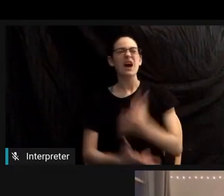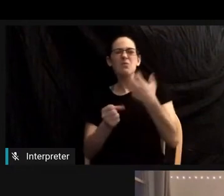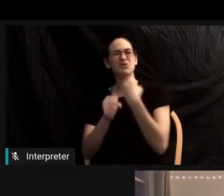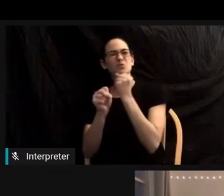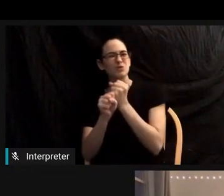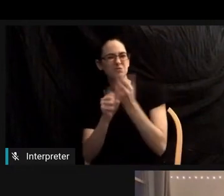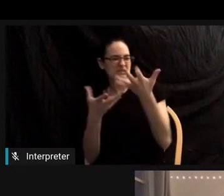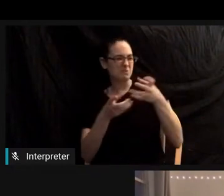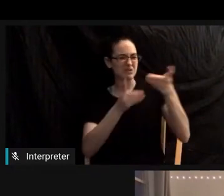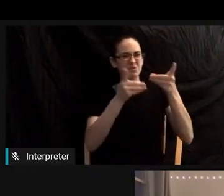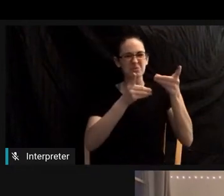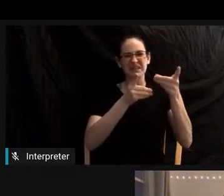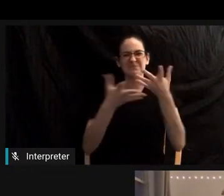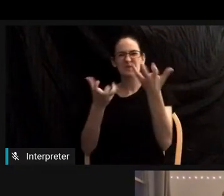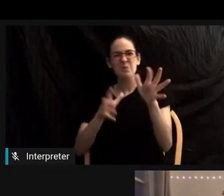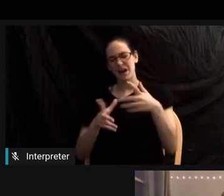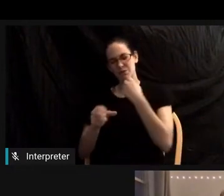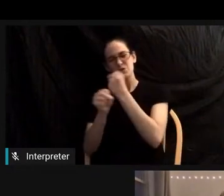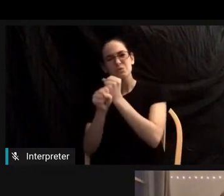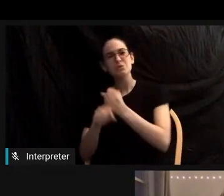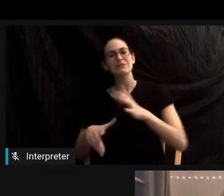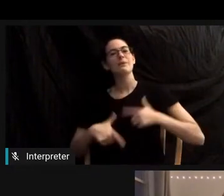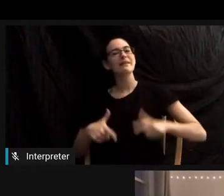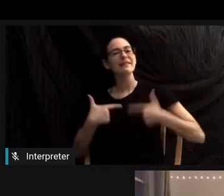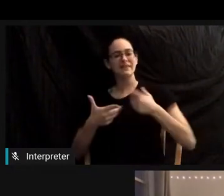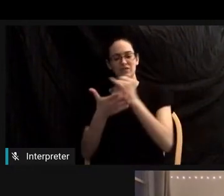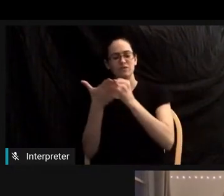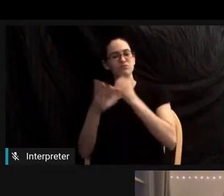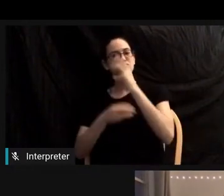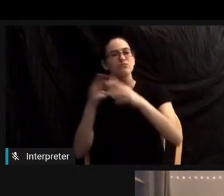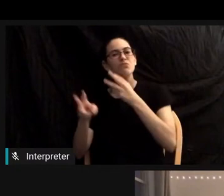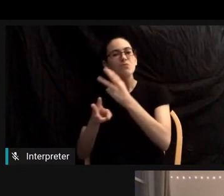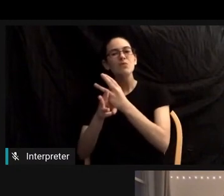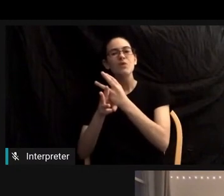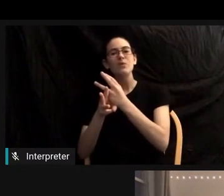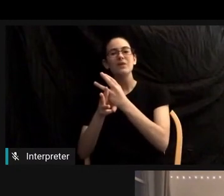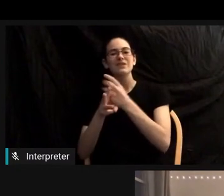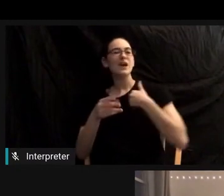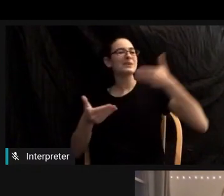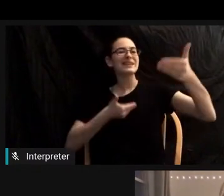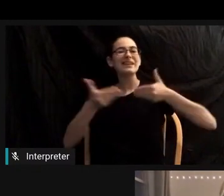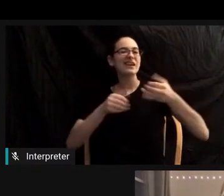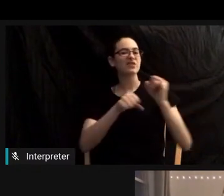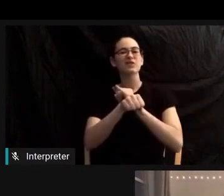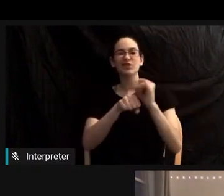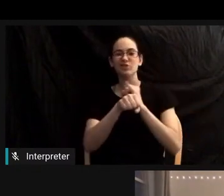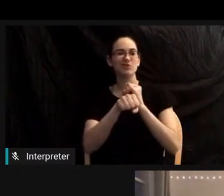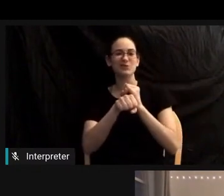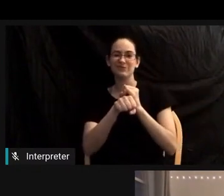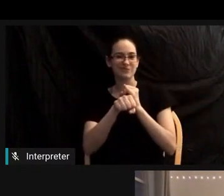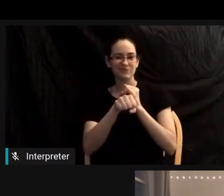do and where I wanted to live. I really wanted to live in the artistic world. I was not getting hired for internships or anything for